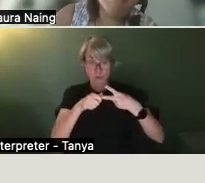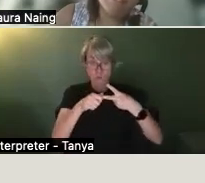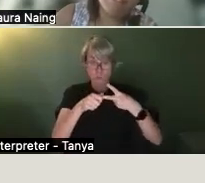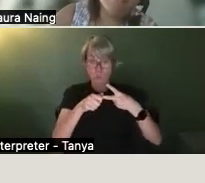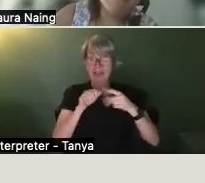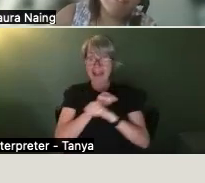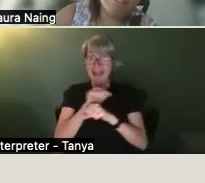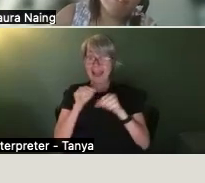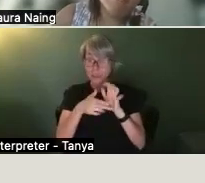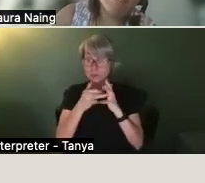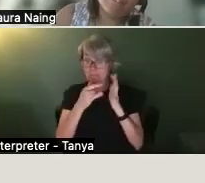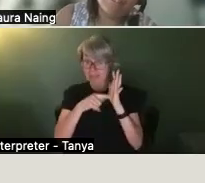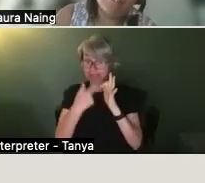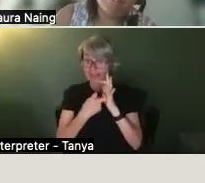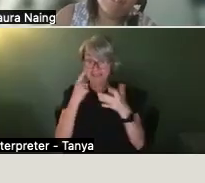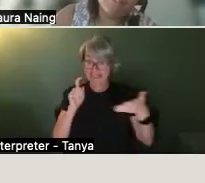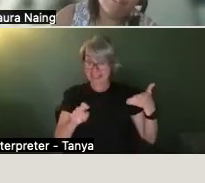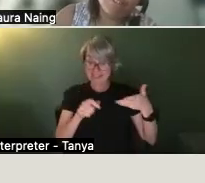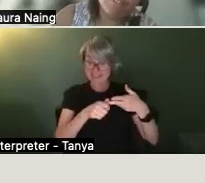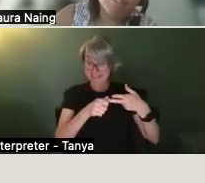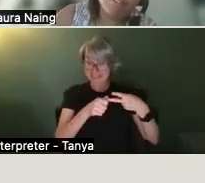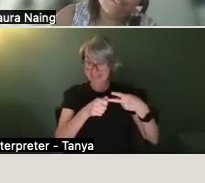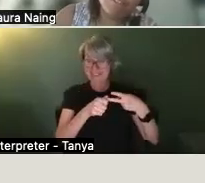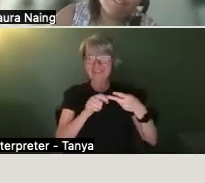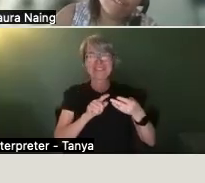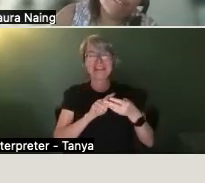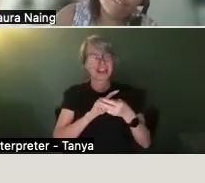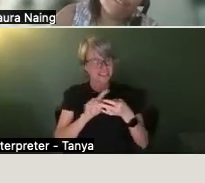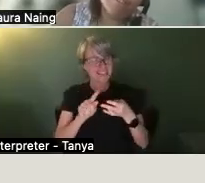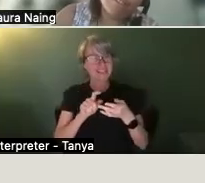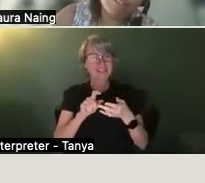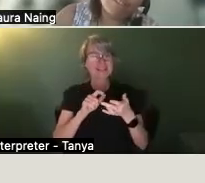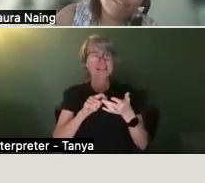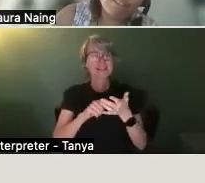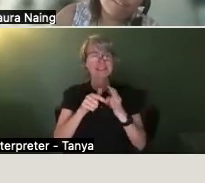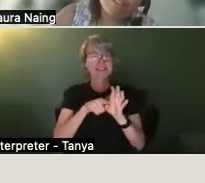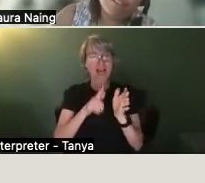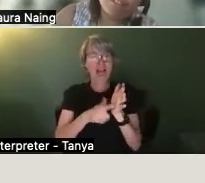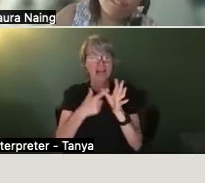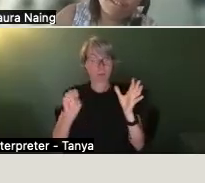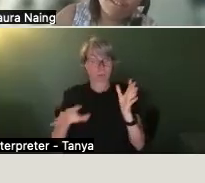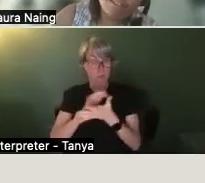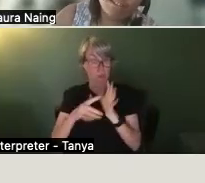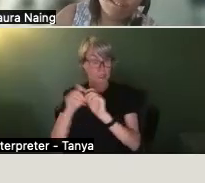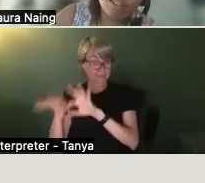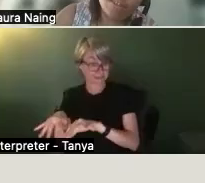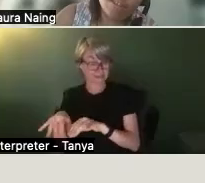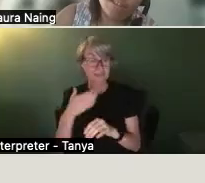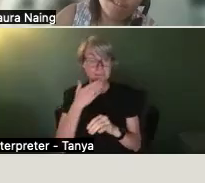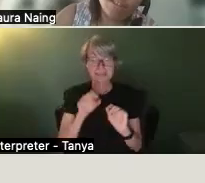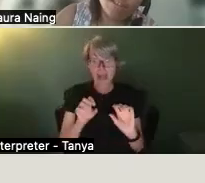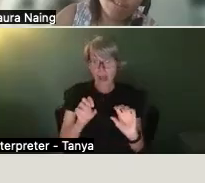newsletter, and the link is on the screen, and I think Tyler will probably put it in the chat. And please stay on Zoom